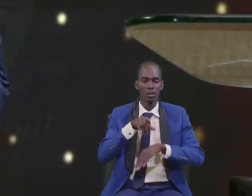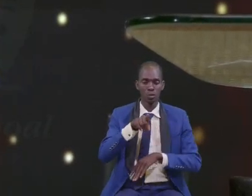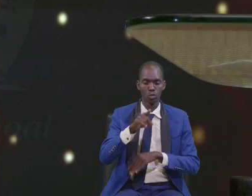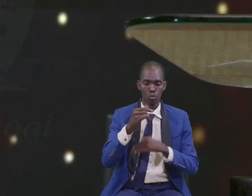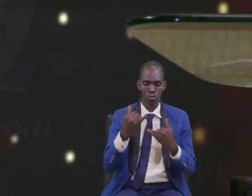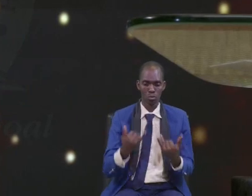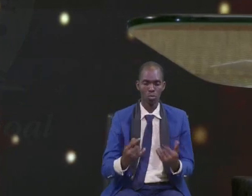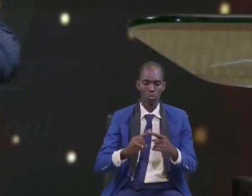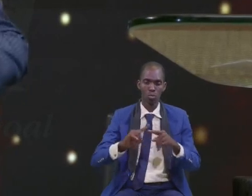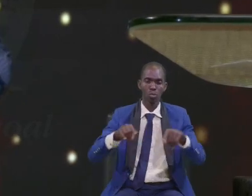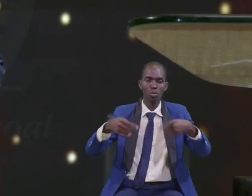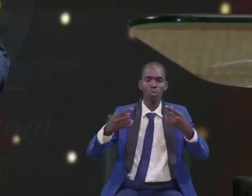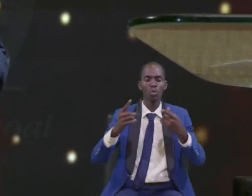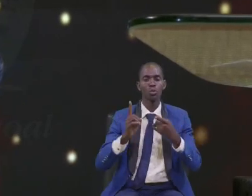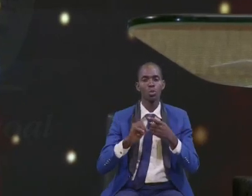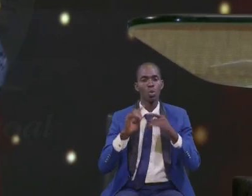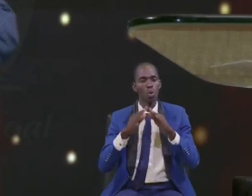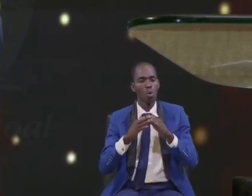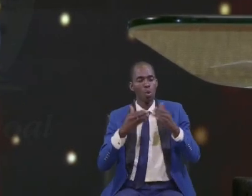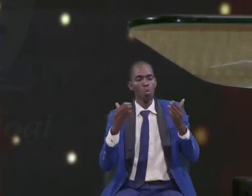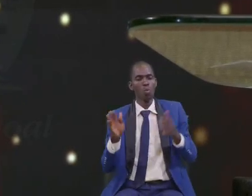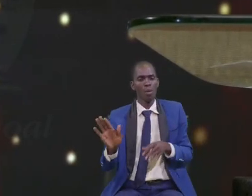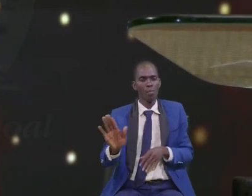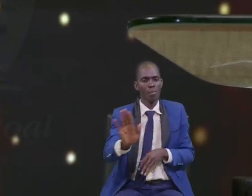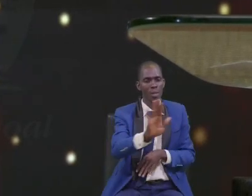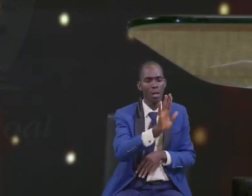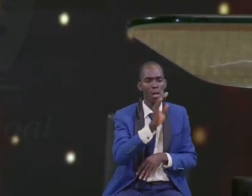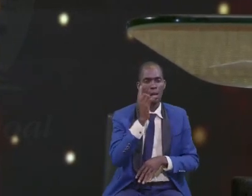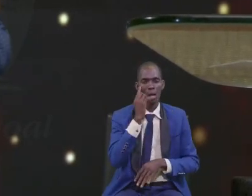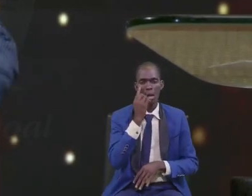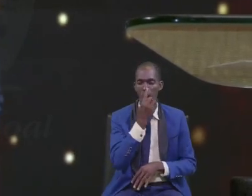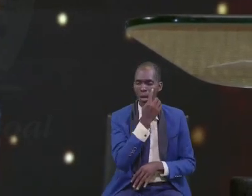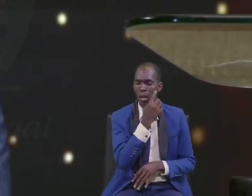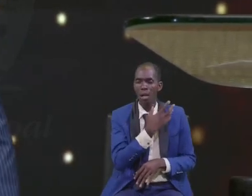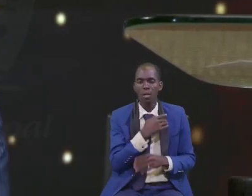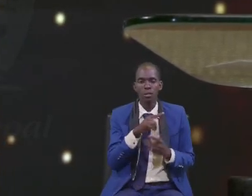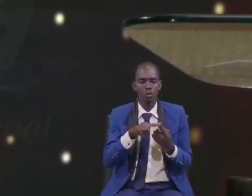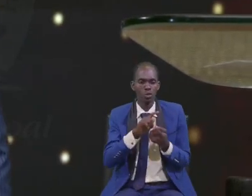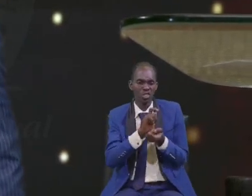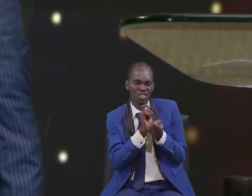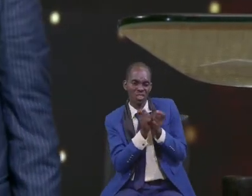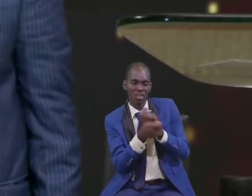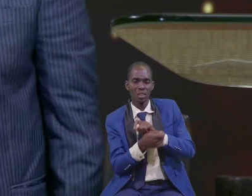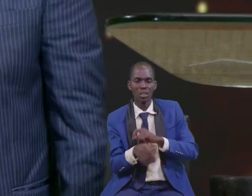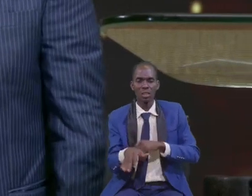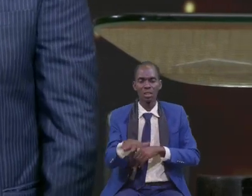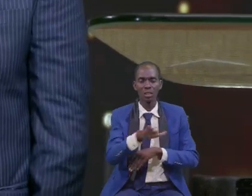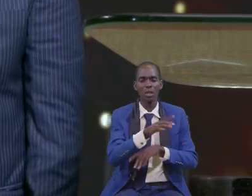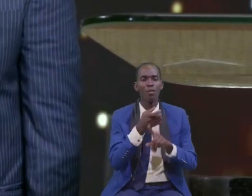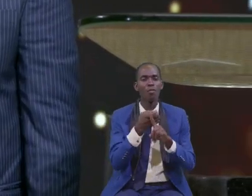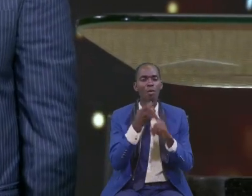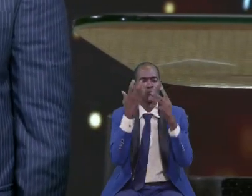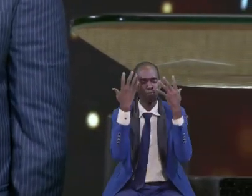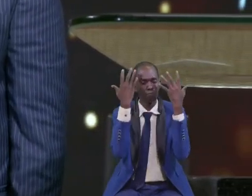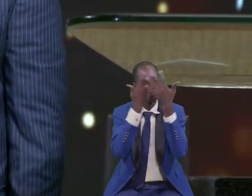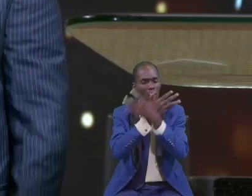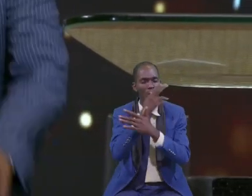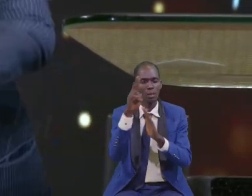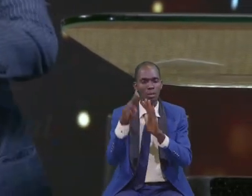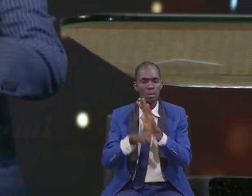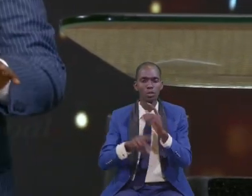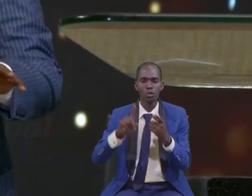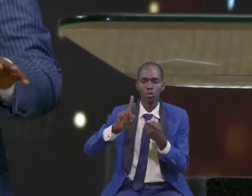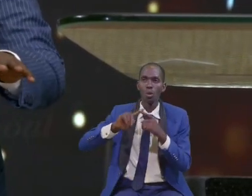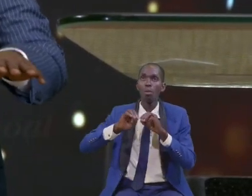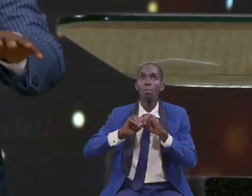to open their eyes and to turn them from darkness unto light,